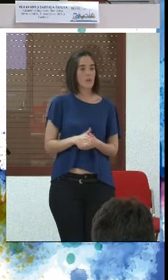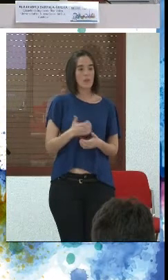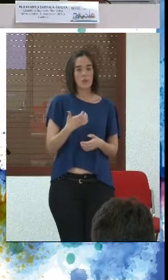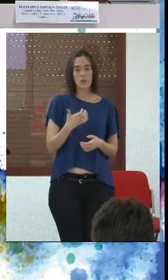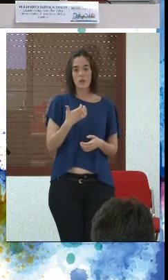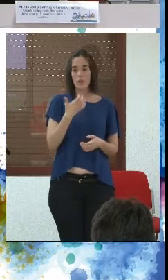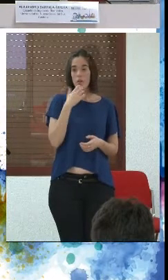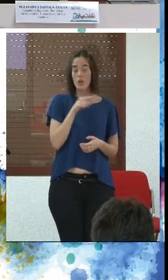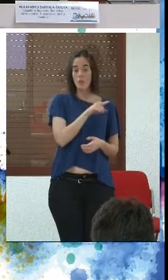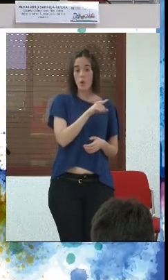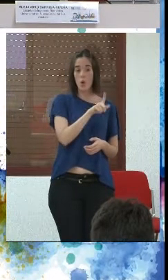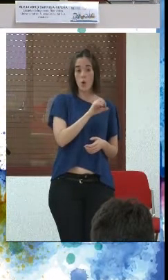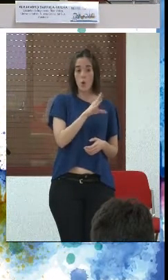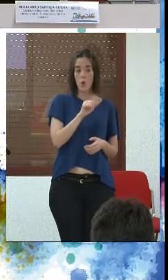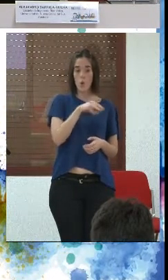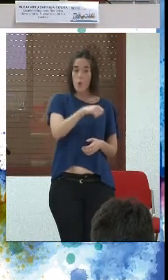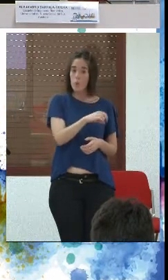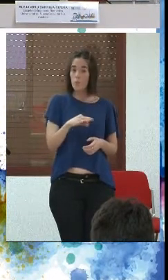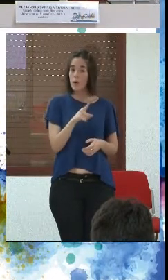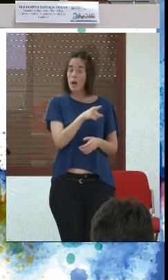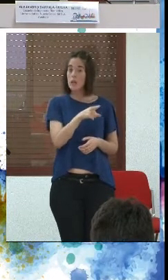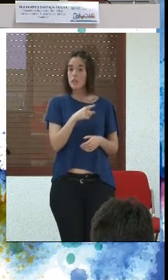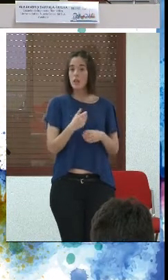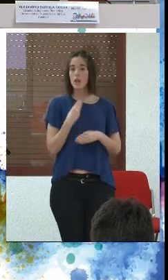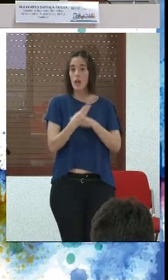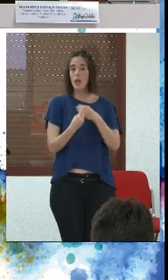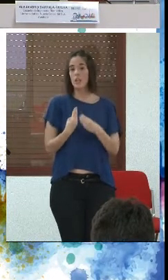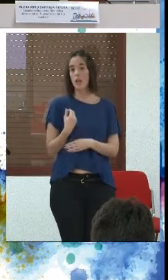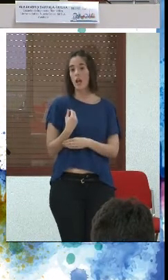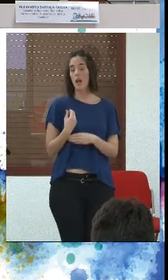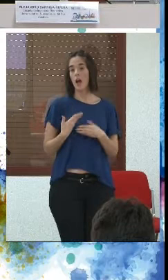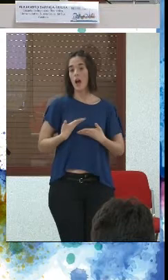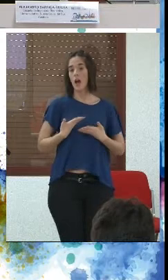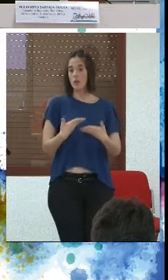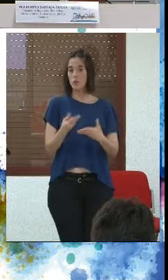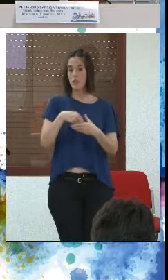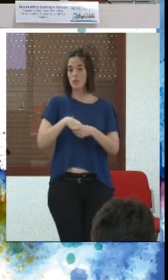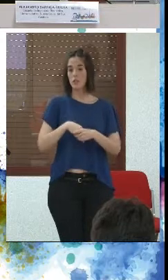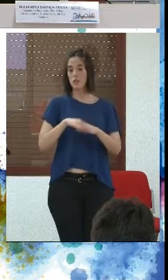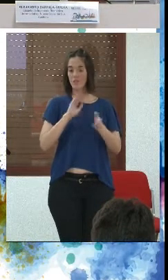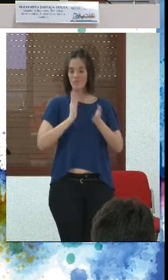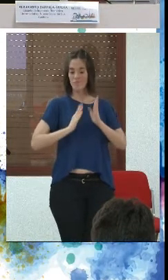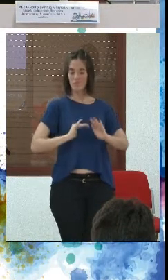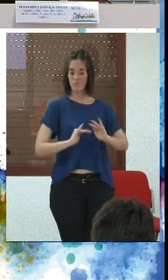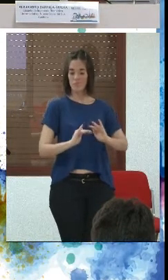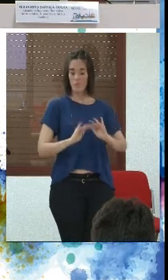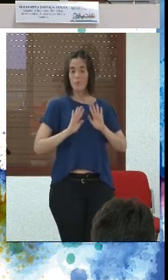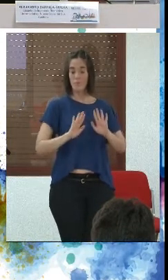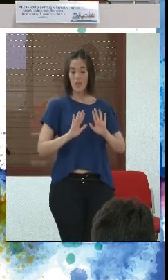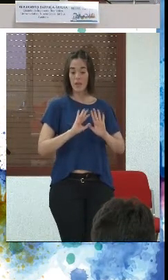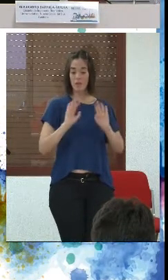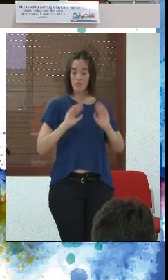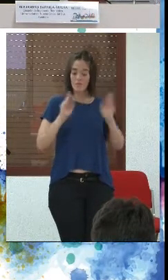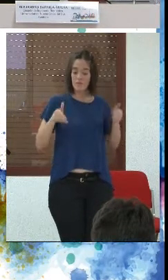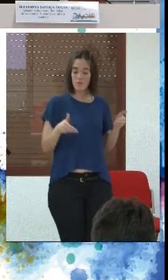but also elsewhere. Cristina has presented a robotic system to help us with the gait, but these